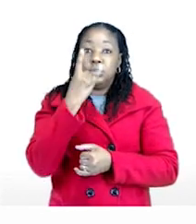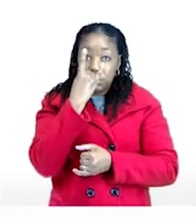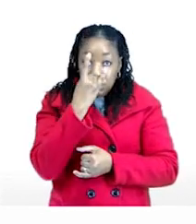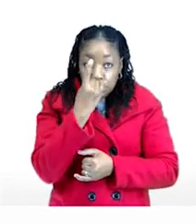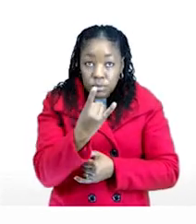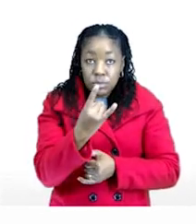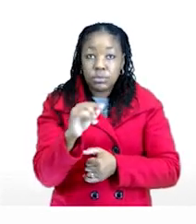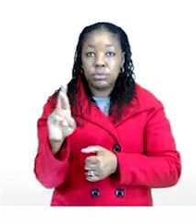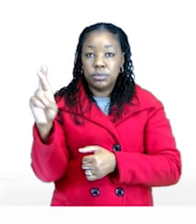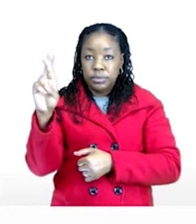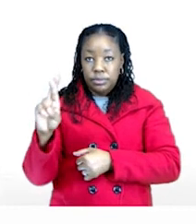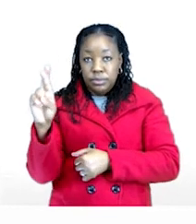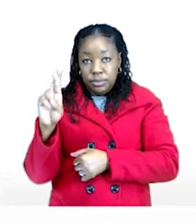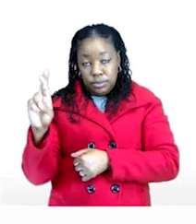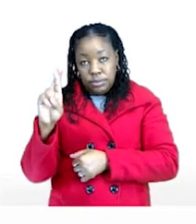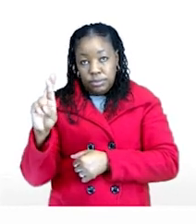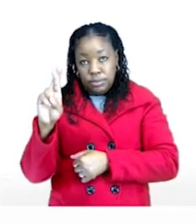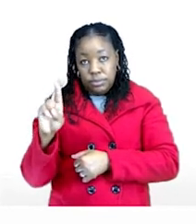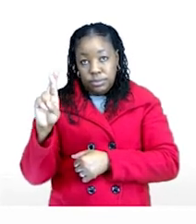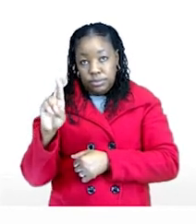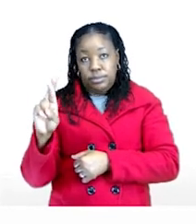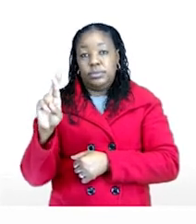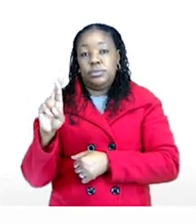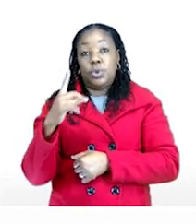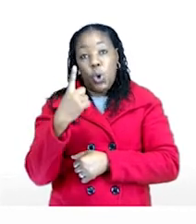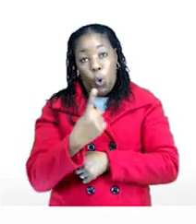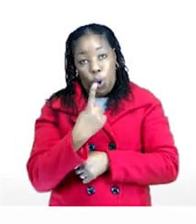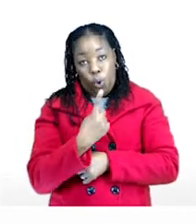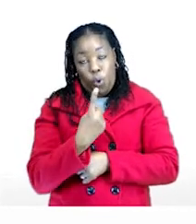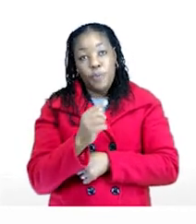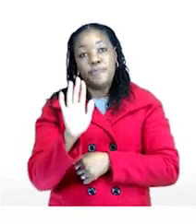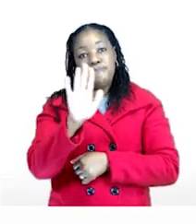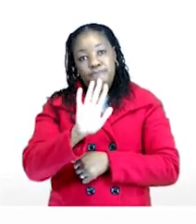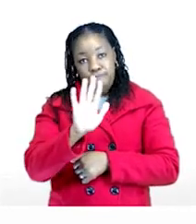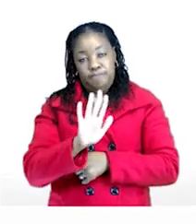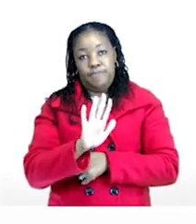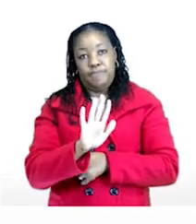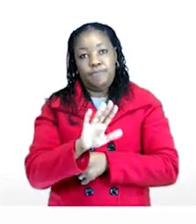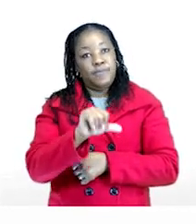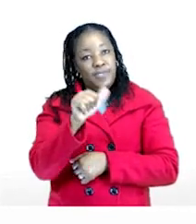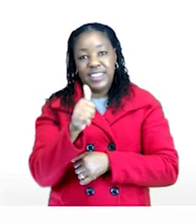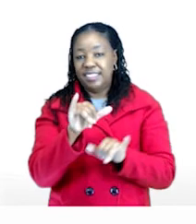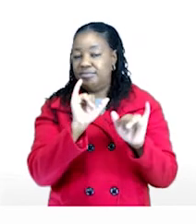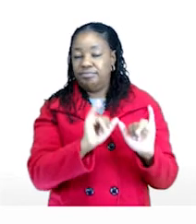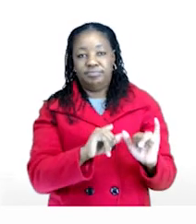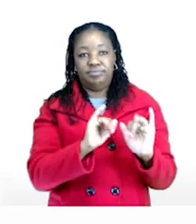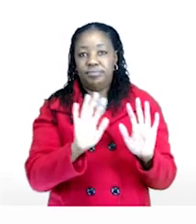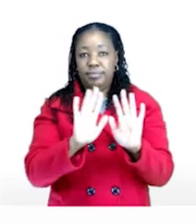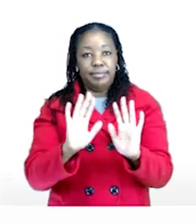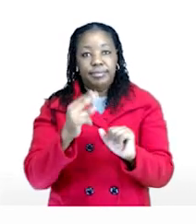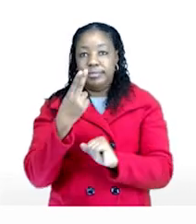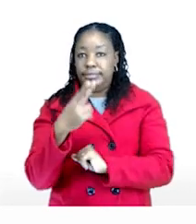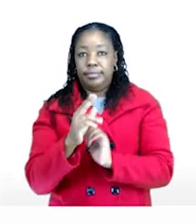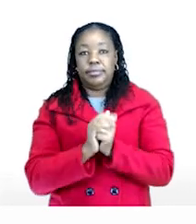which animals are facing to the right. Look at the first one, the second one, and